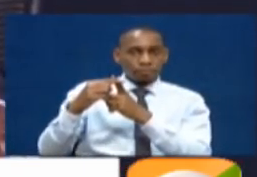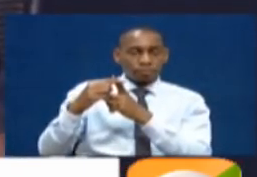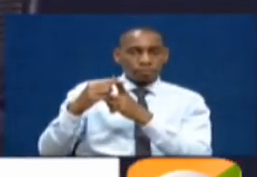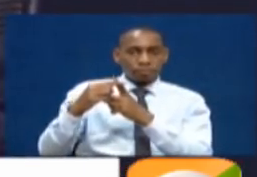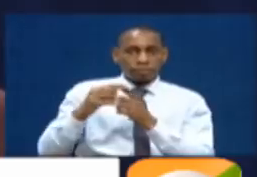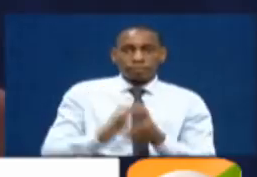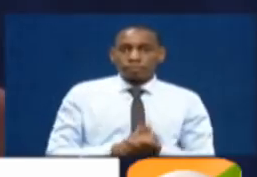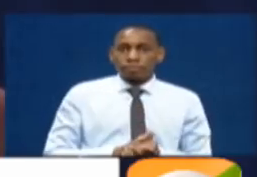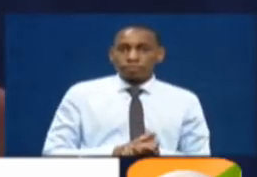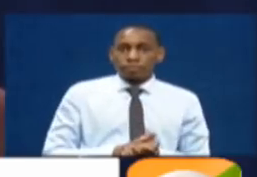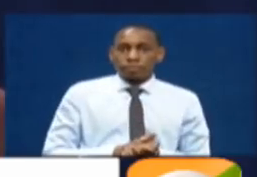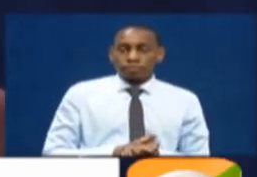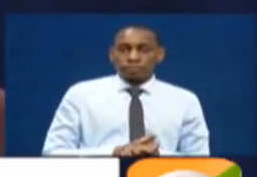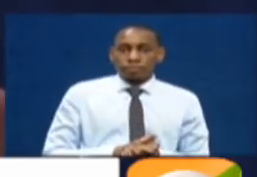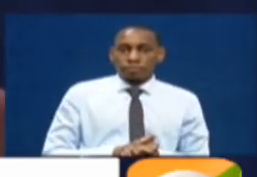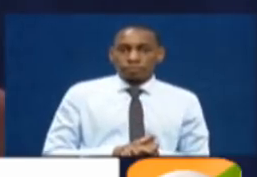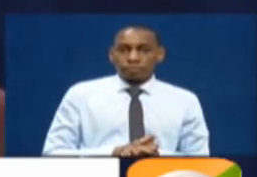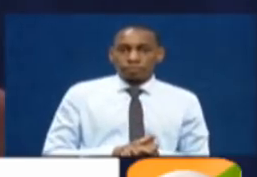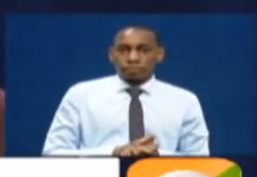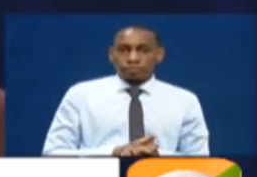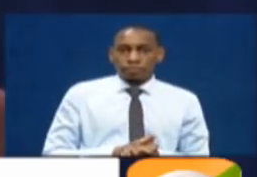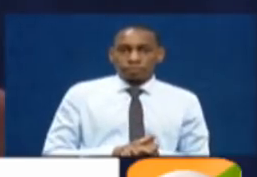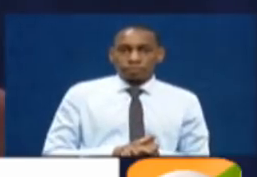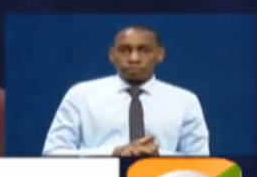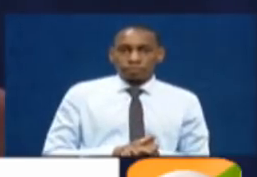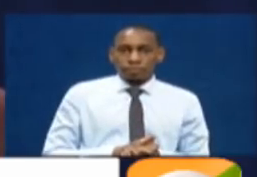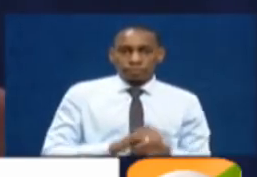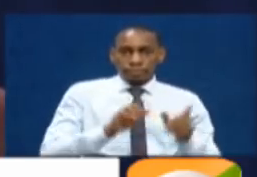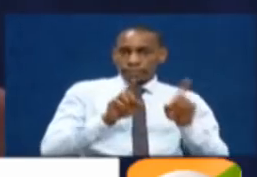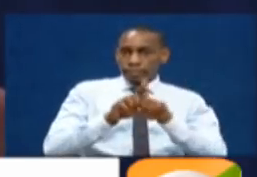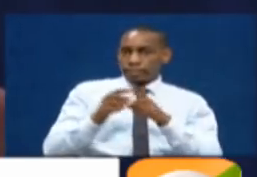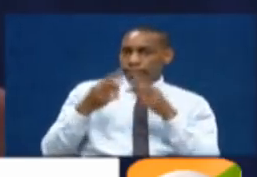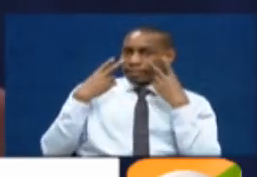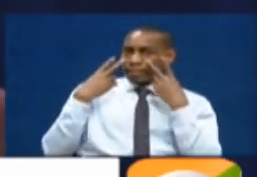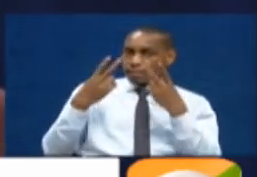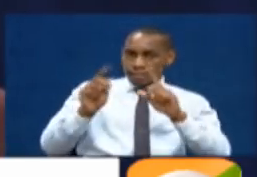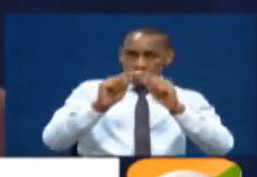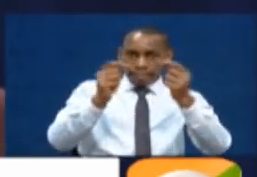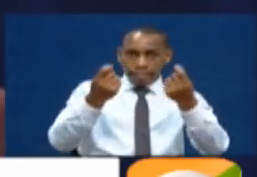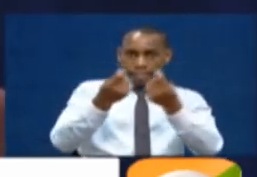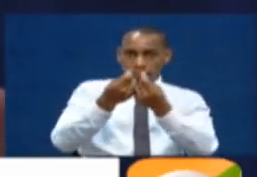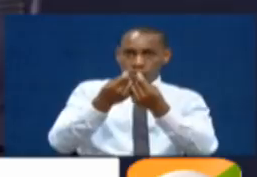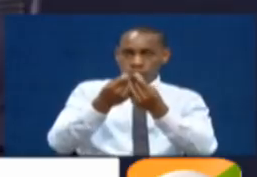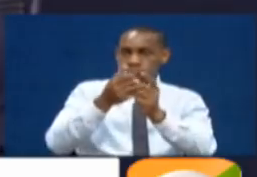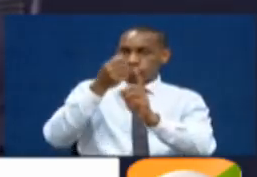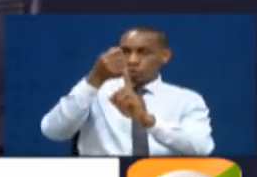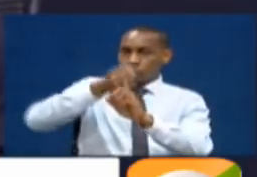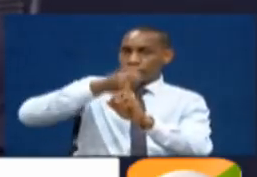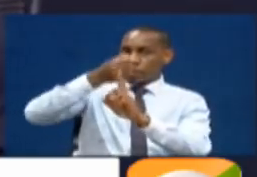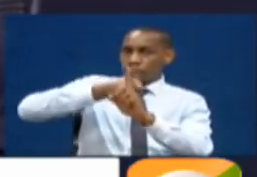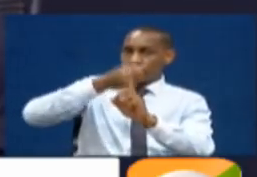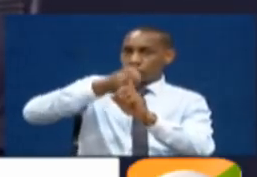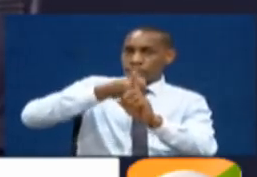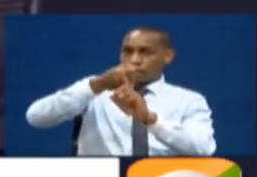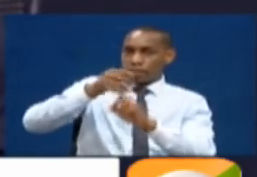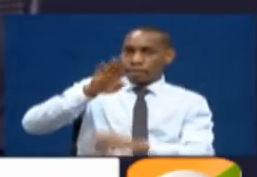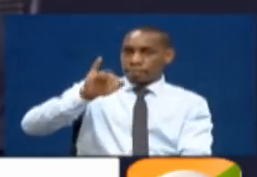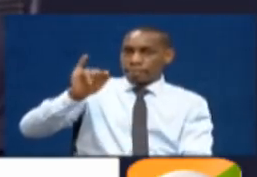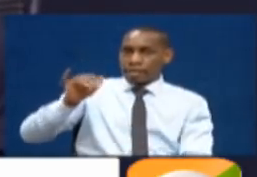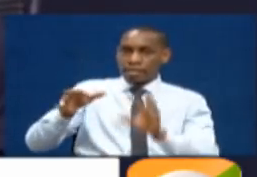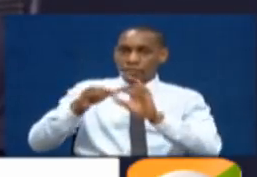BBI. So we have even seen what you might call ethnic mobilization around BBI related issues.